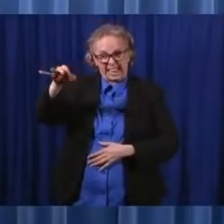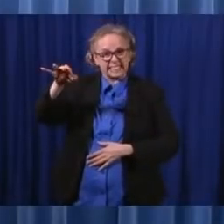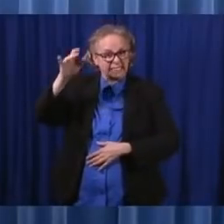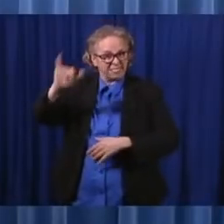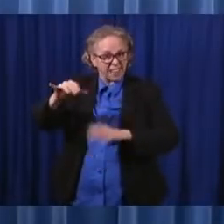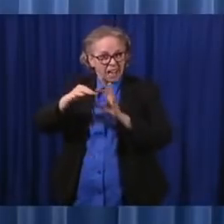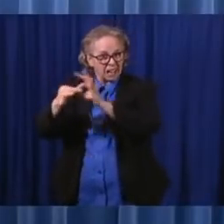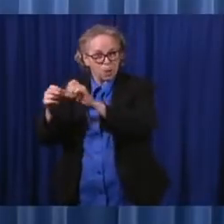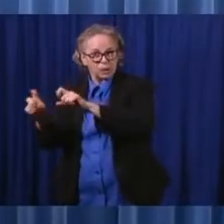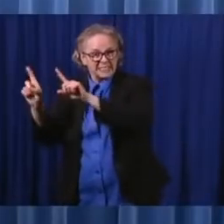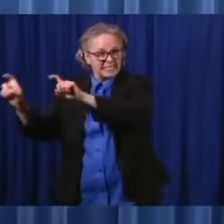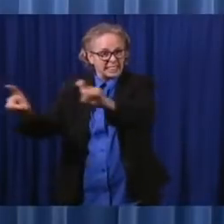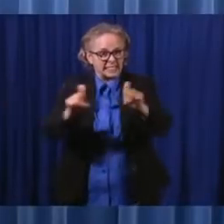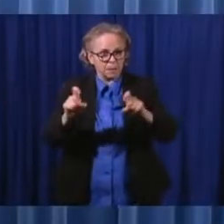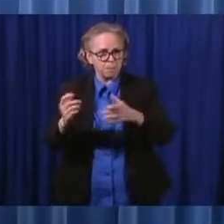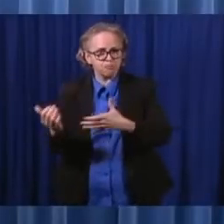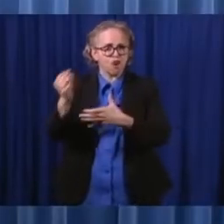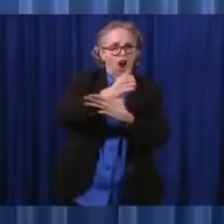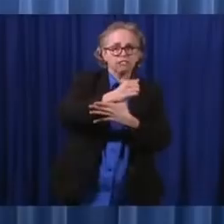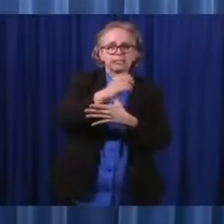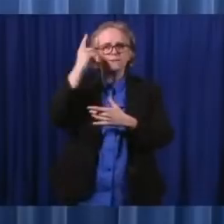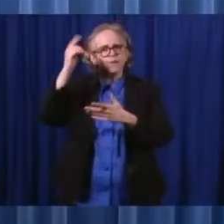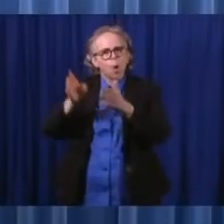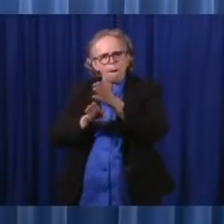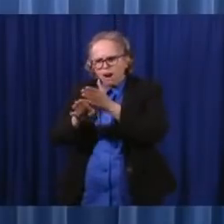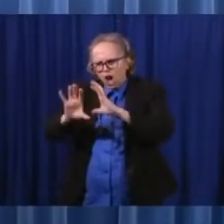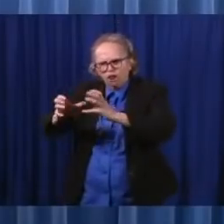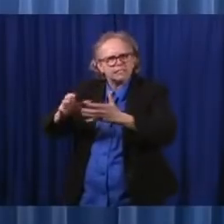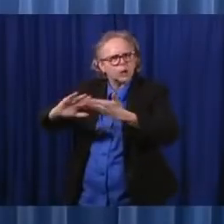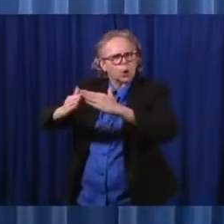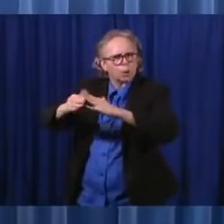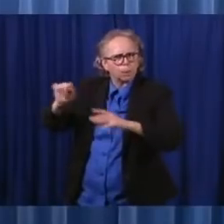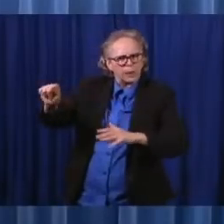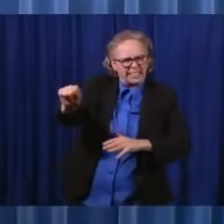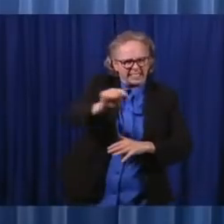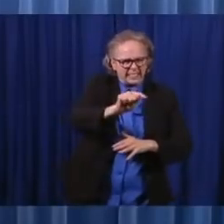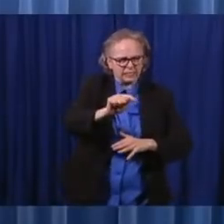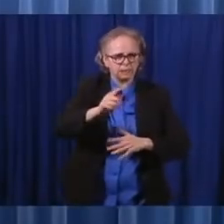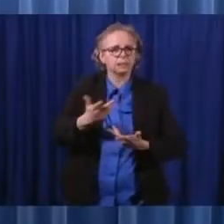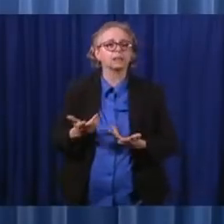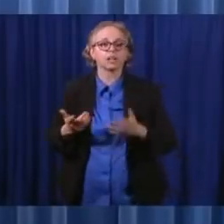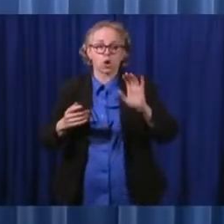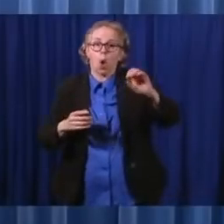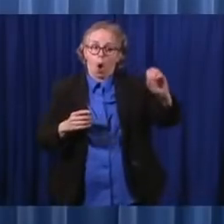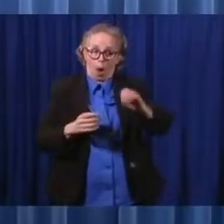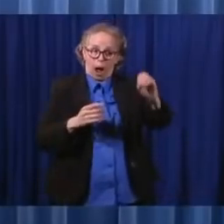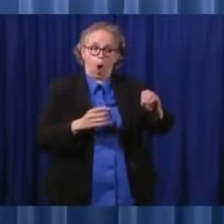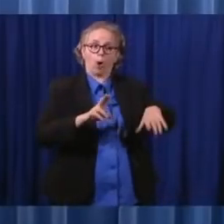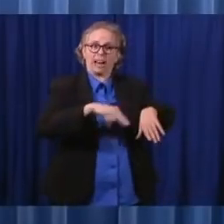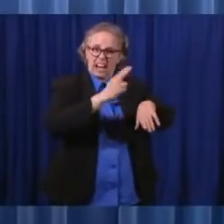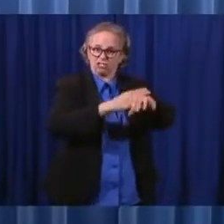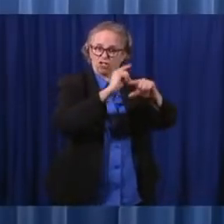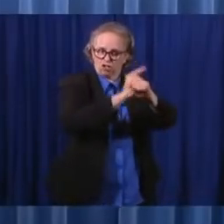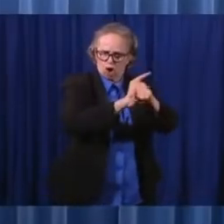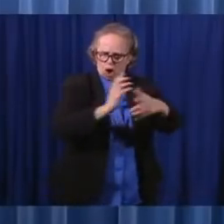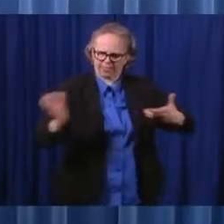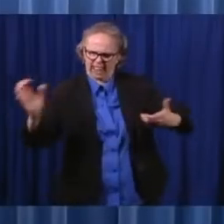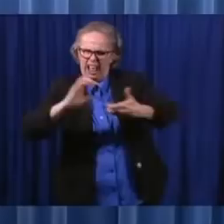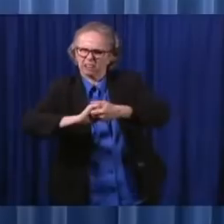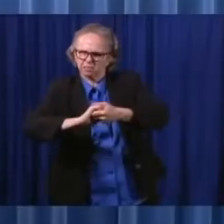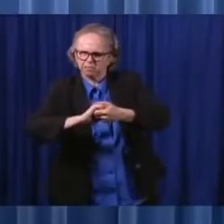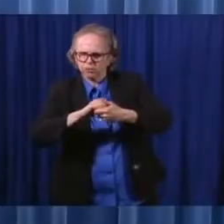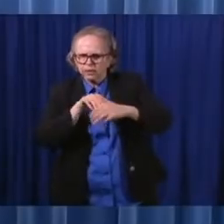our Ohio National Guard. We're going to talk in more detail, and Dr. Acton will, about